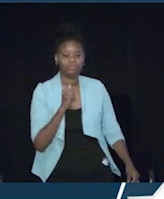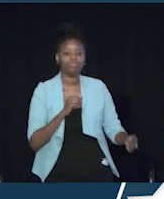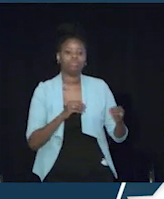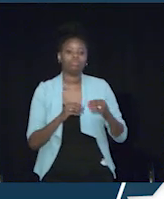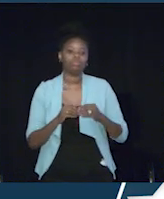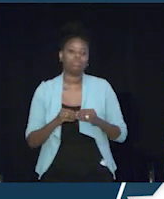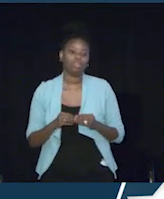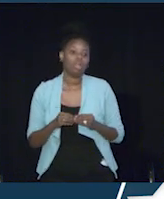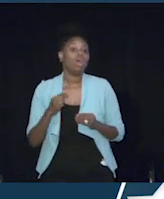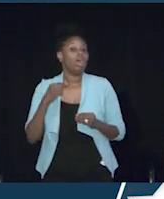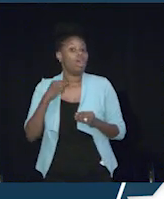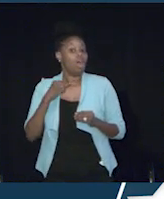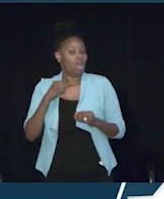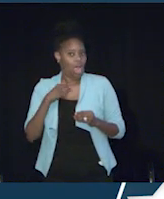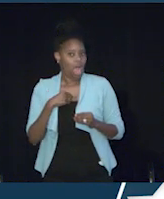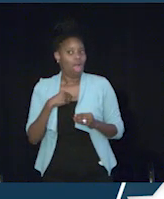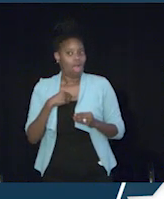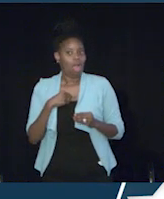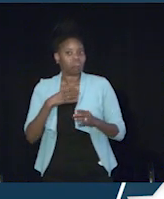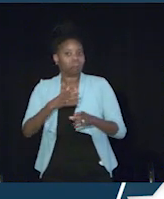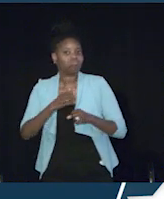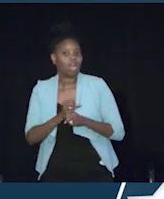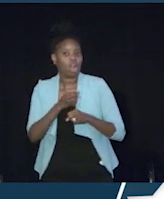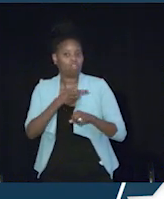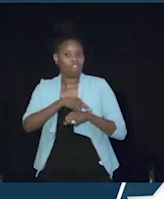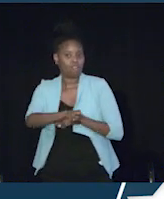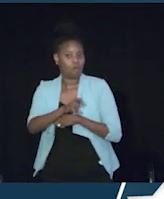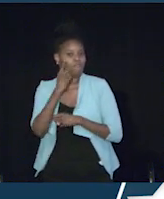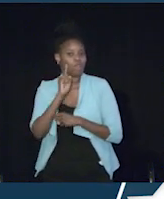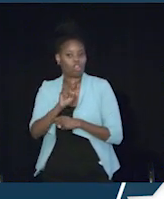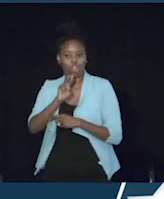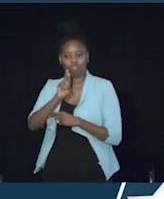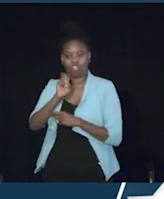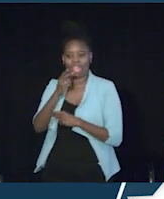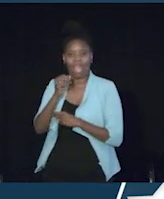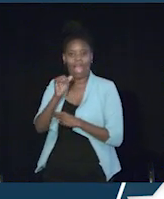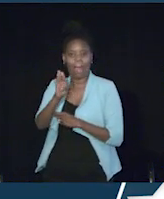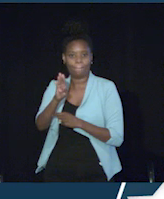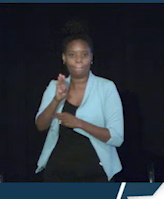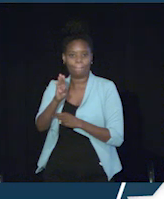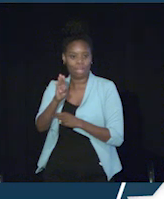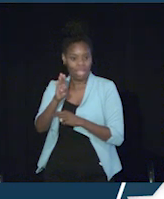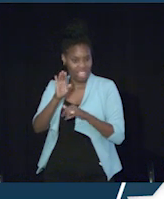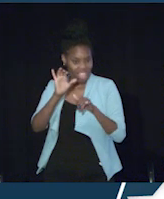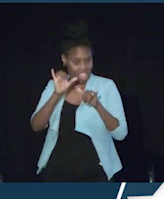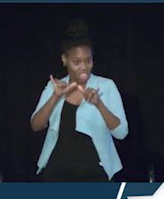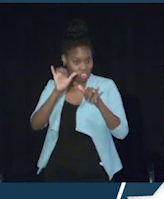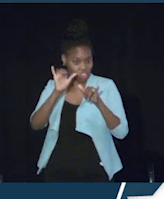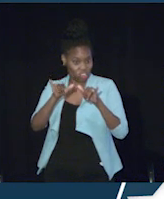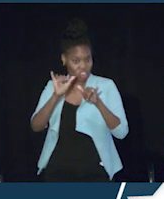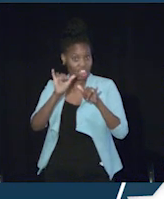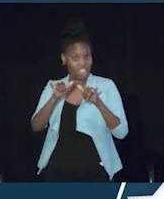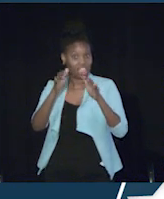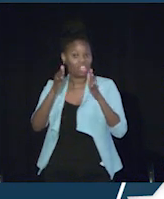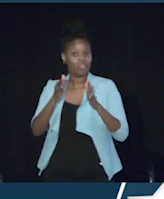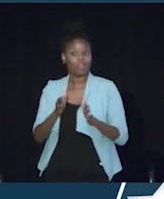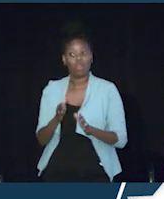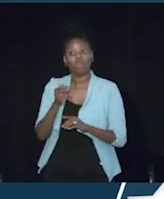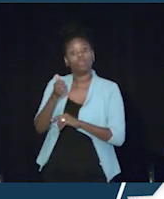I even got a referral to the rehab engineer, and she evaluated my work environment to assist me